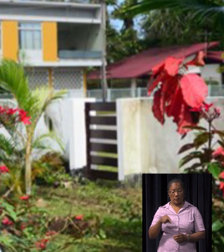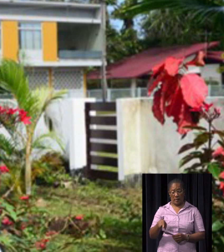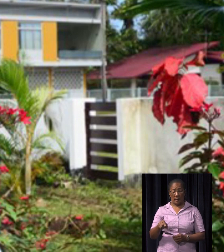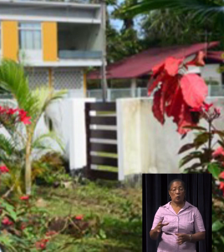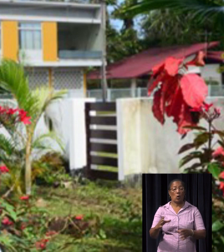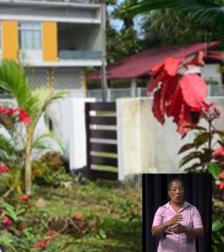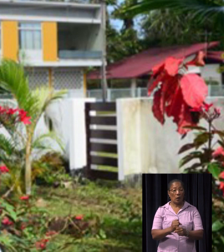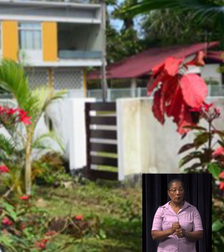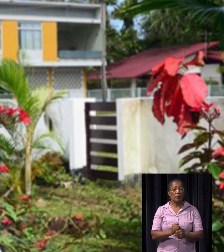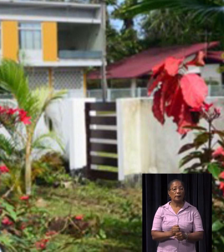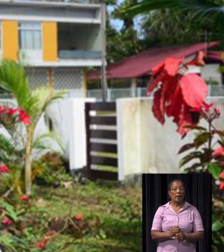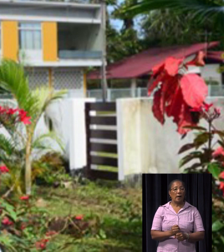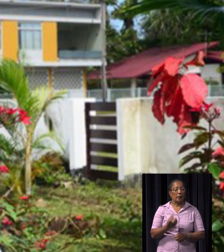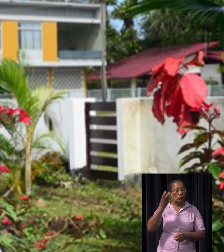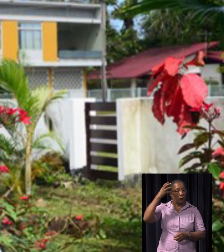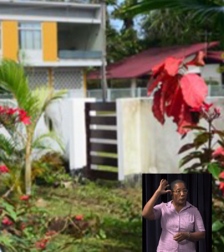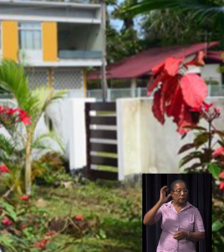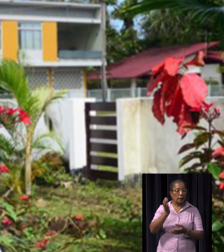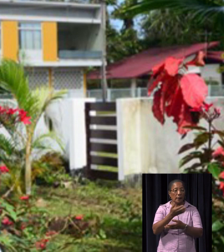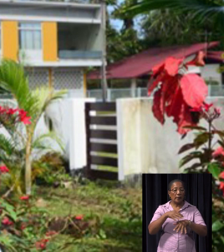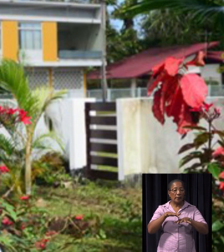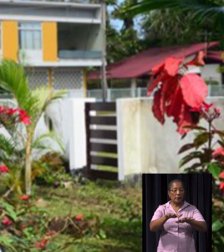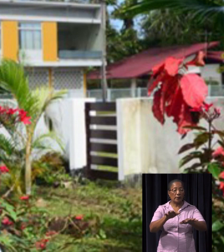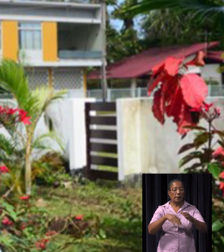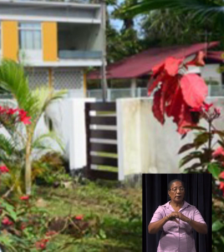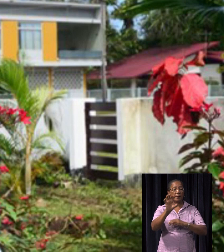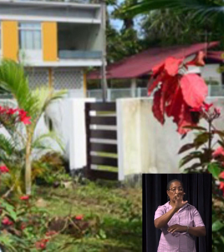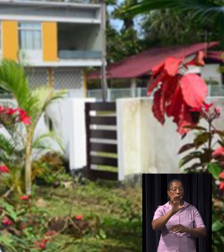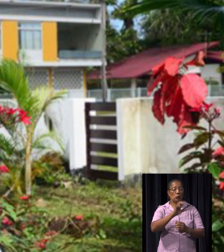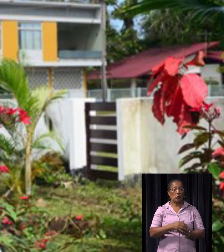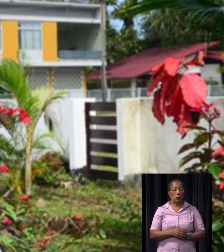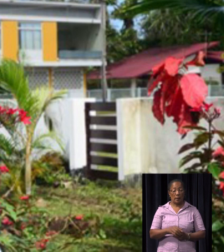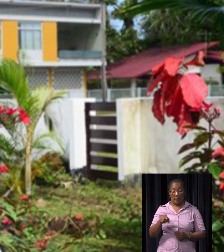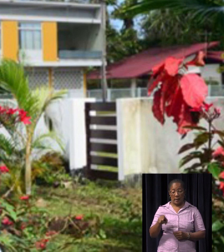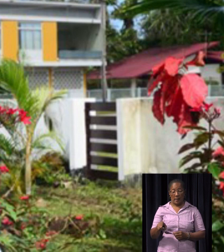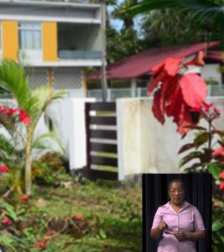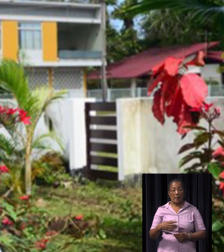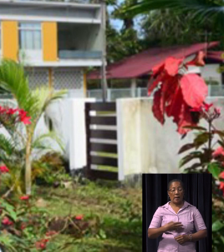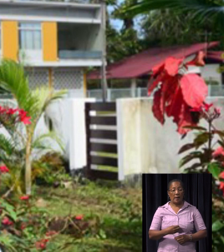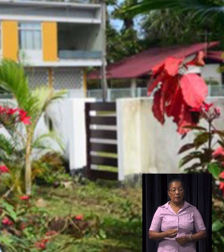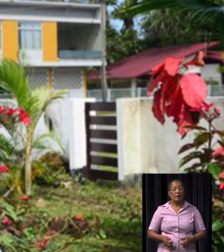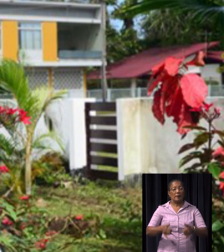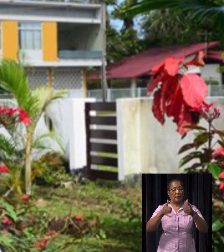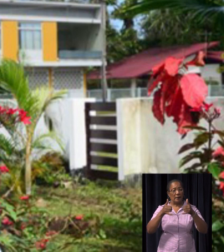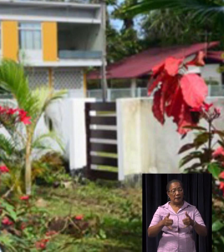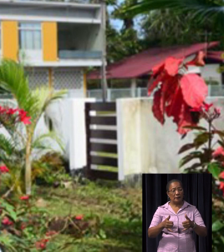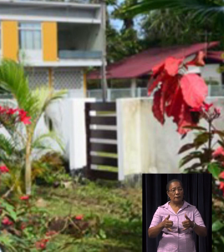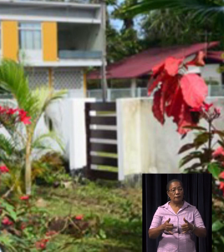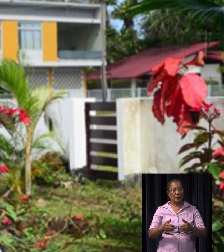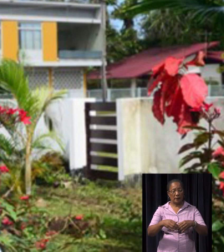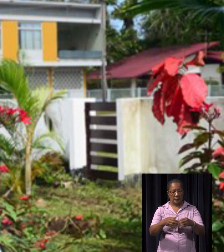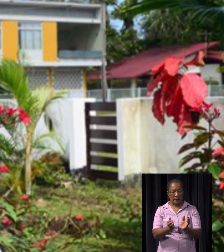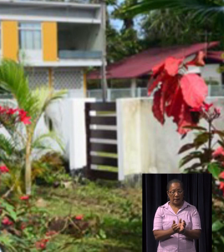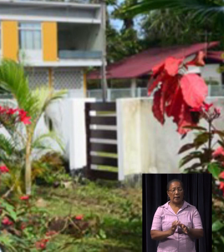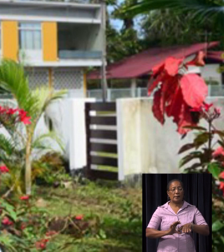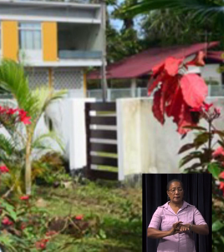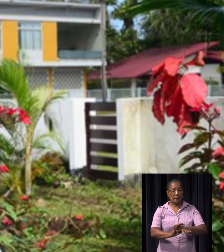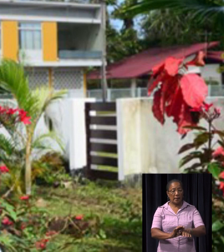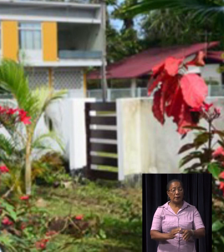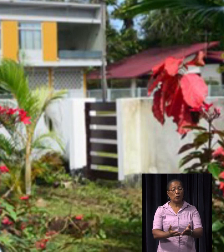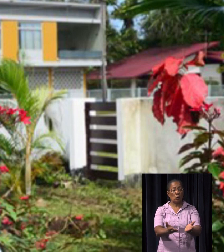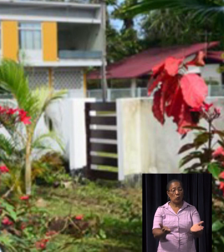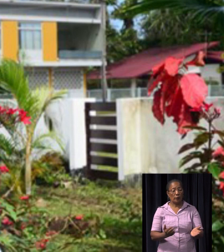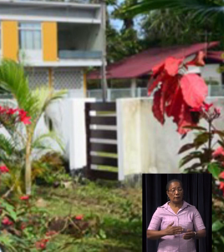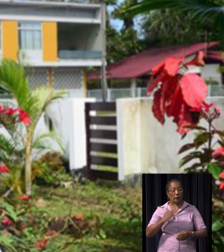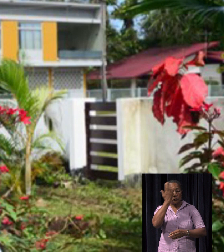Hatterman Art Academy. He also contributed to the cultural integration in the region. Ramlal had led